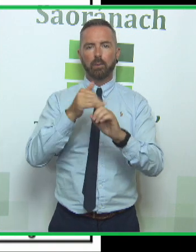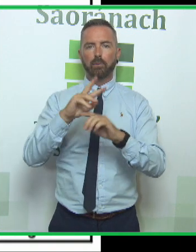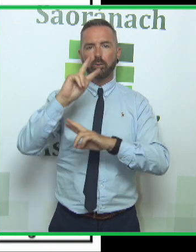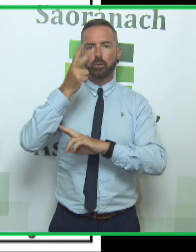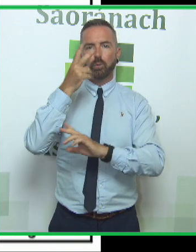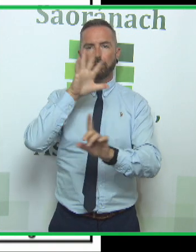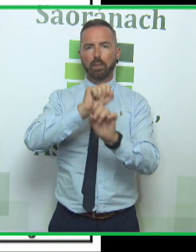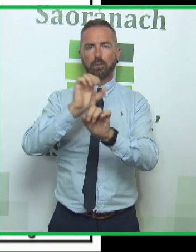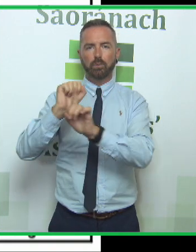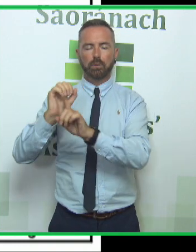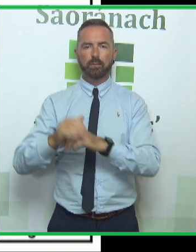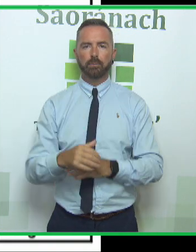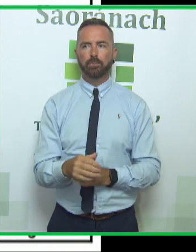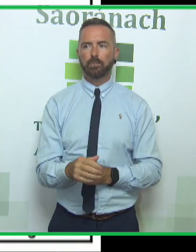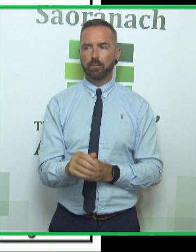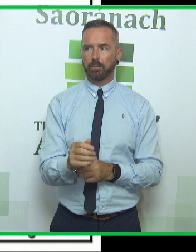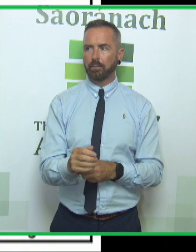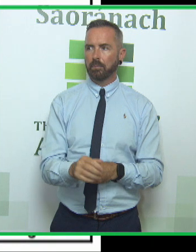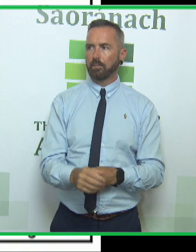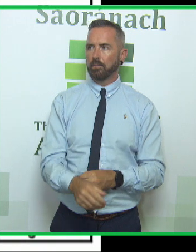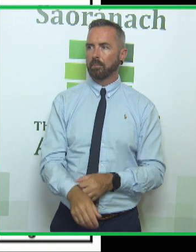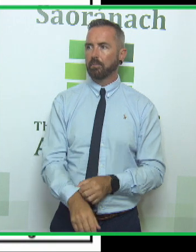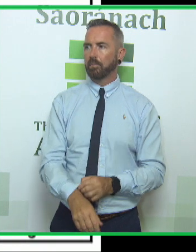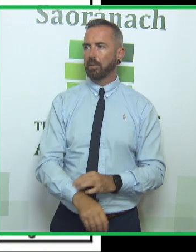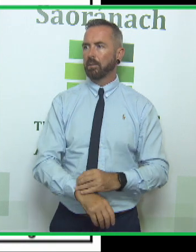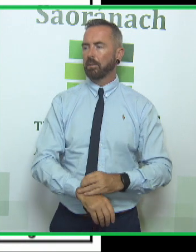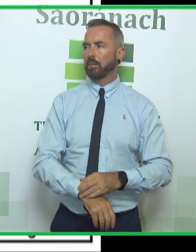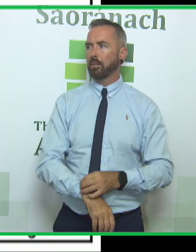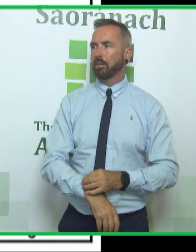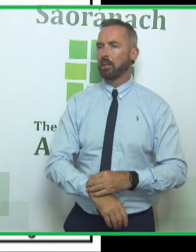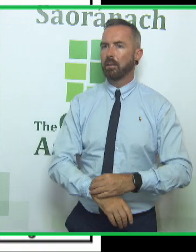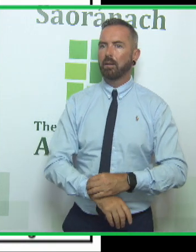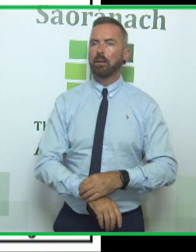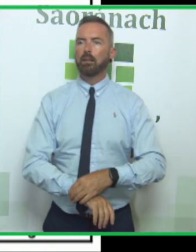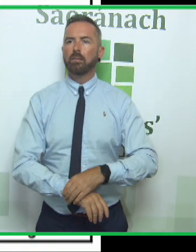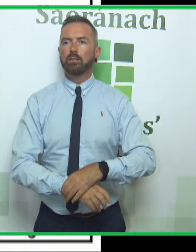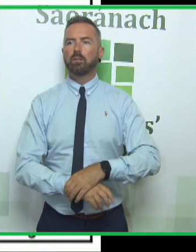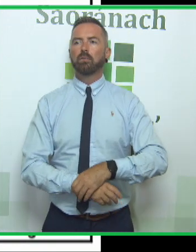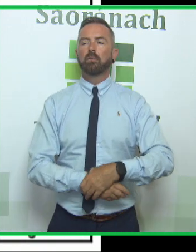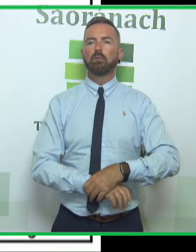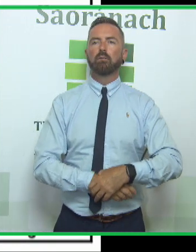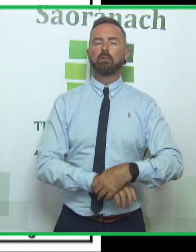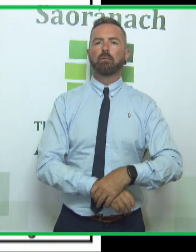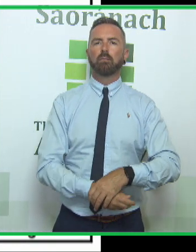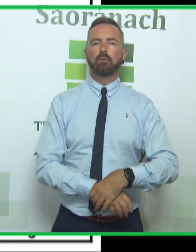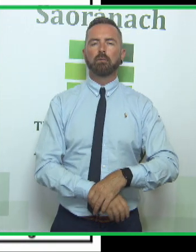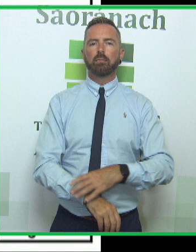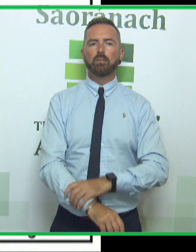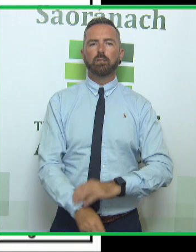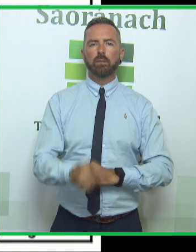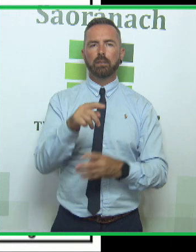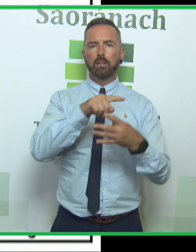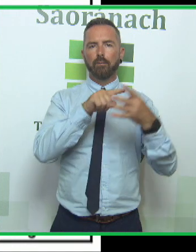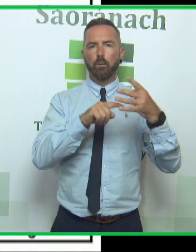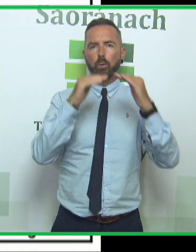Diagnosis. And it's a 4-tier model, and services would come in at tier 3 in the community and tier